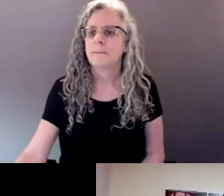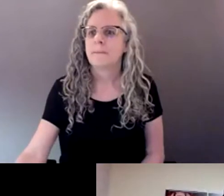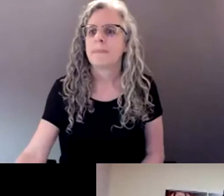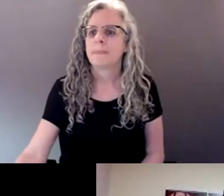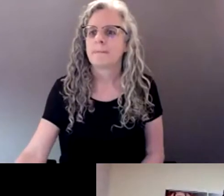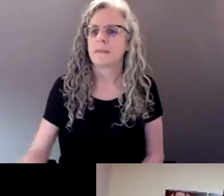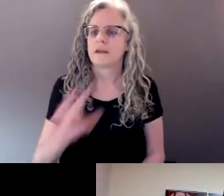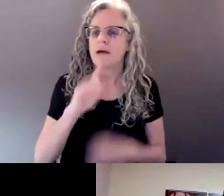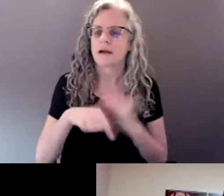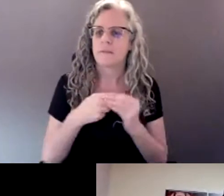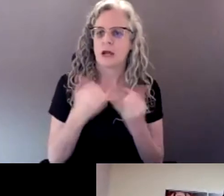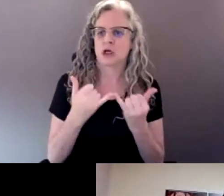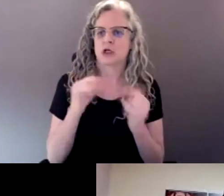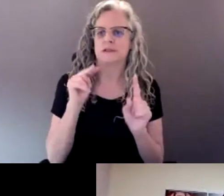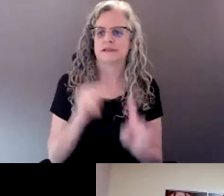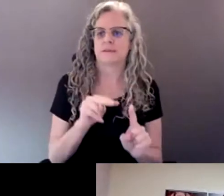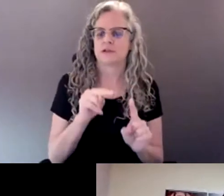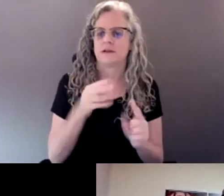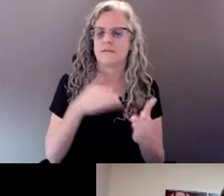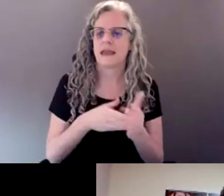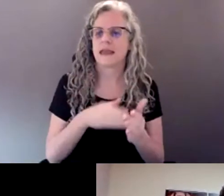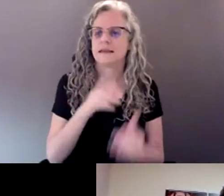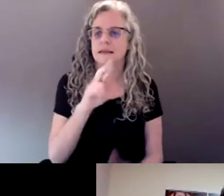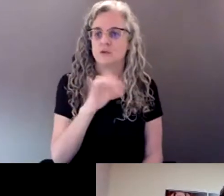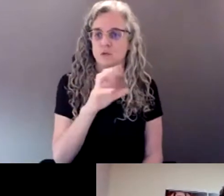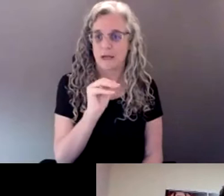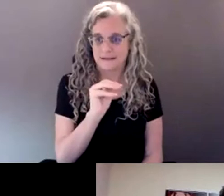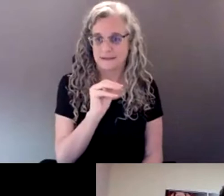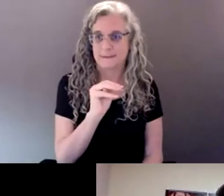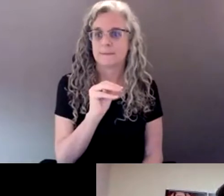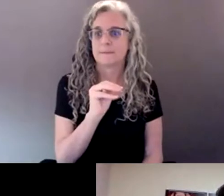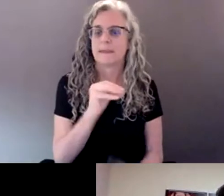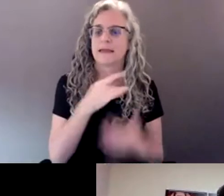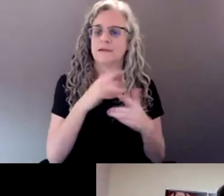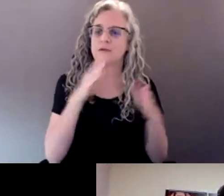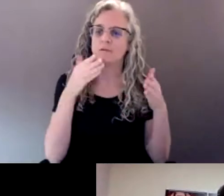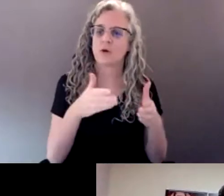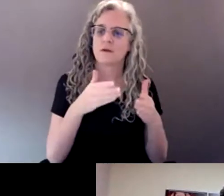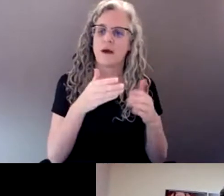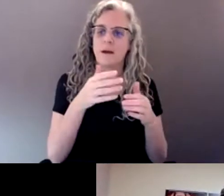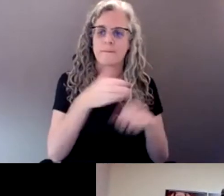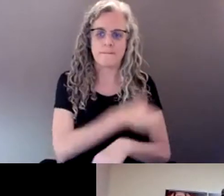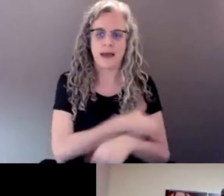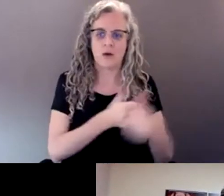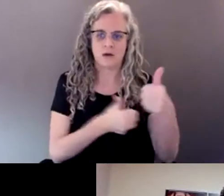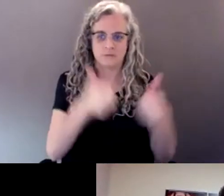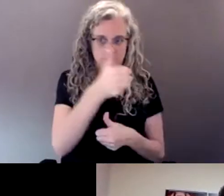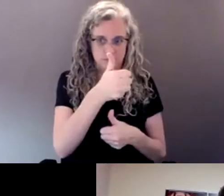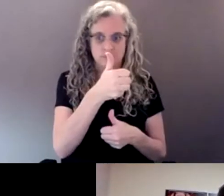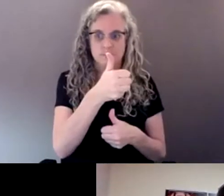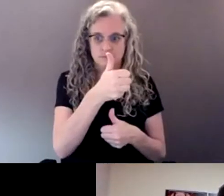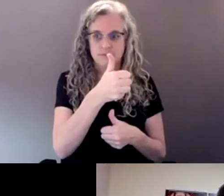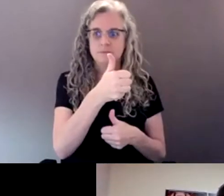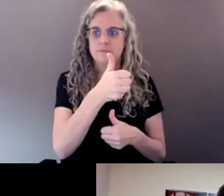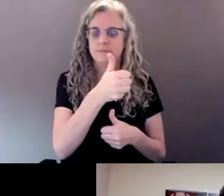anti-racism, which often focus on power inequality, and in